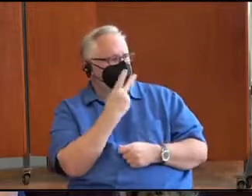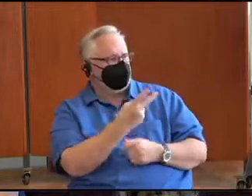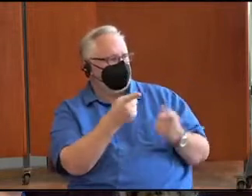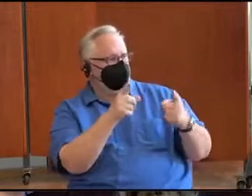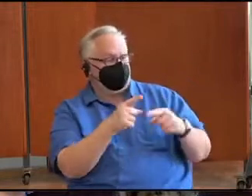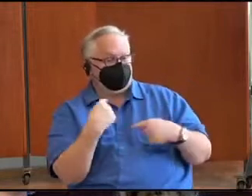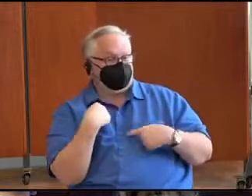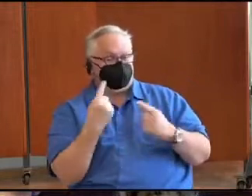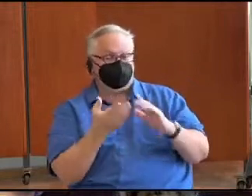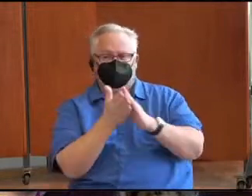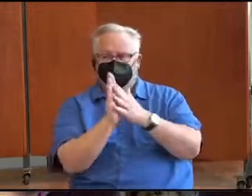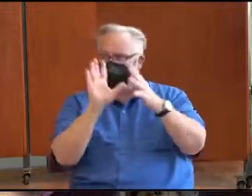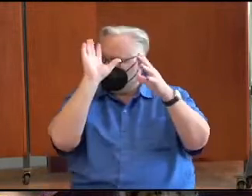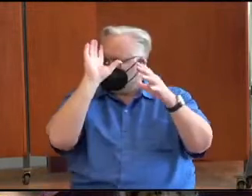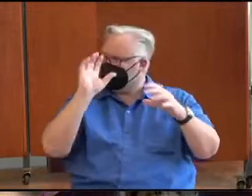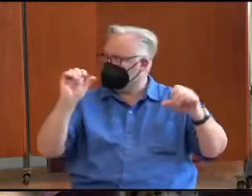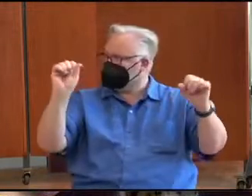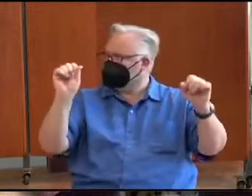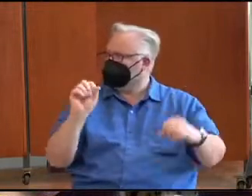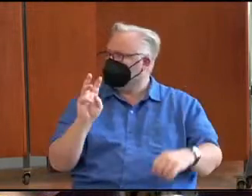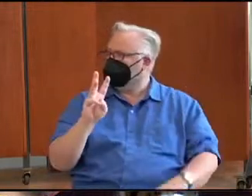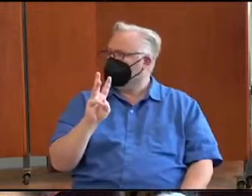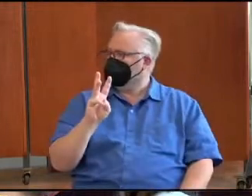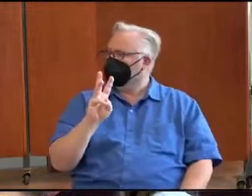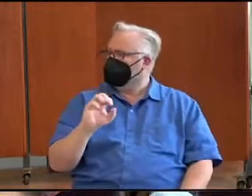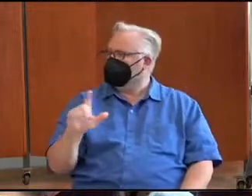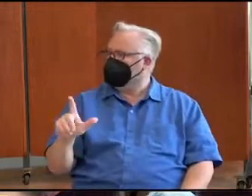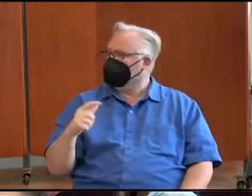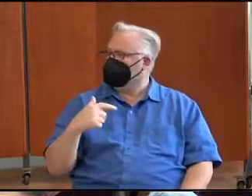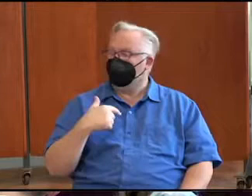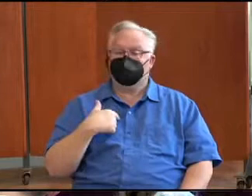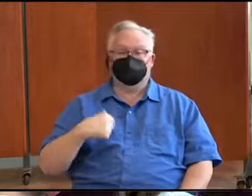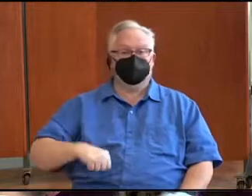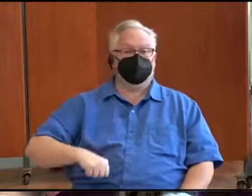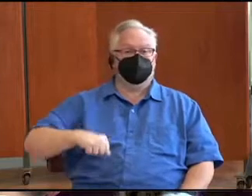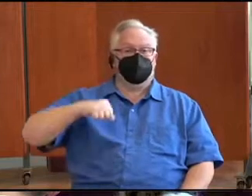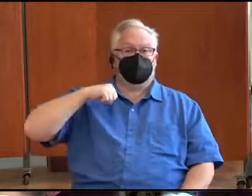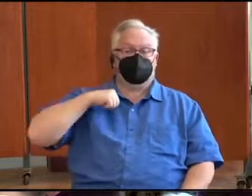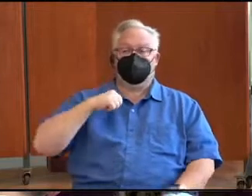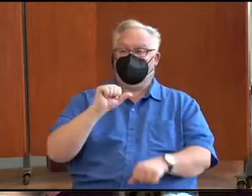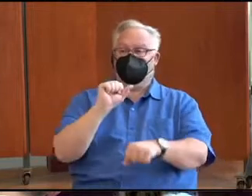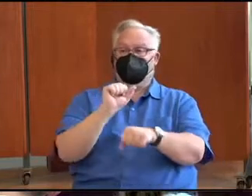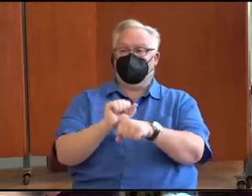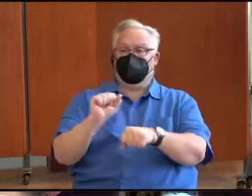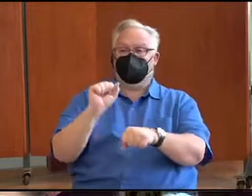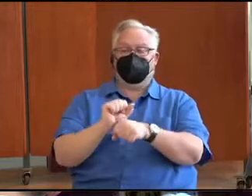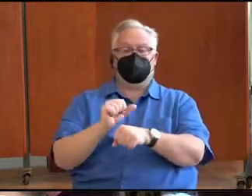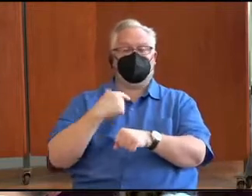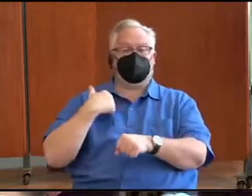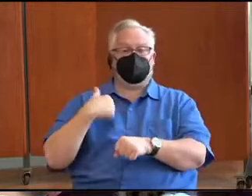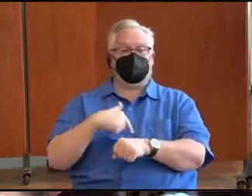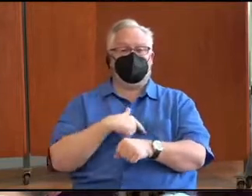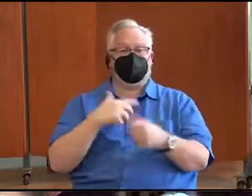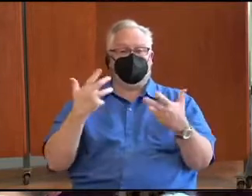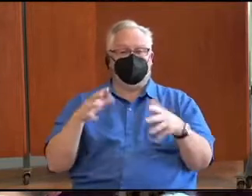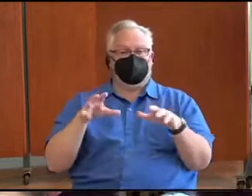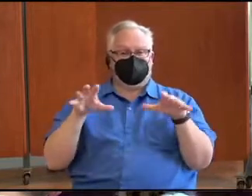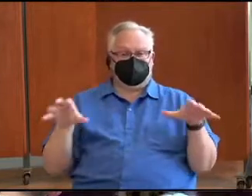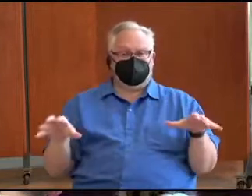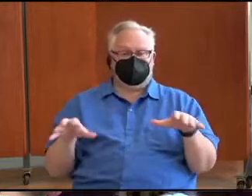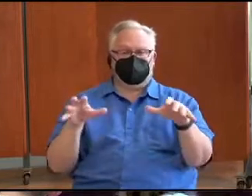president? Well, I am really proud of the work that we have done to